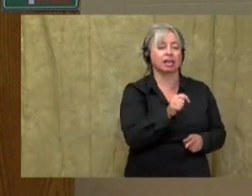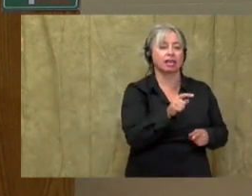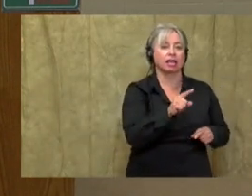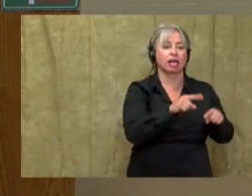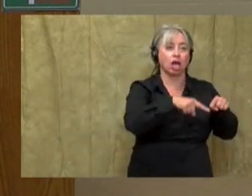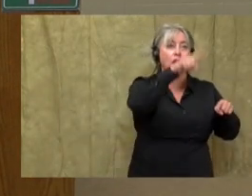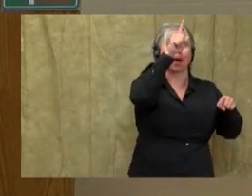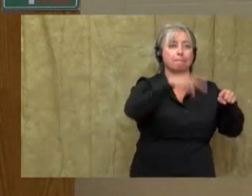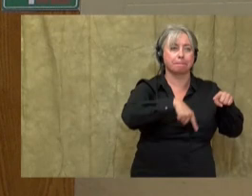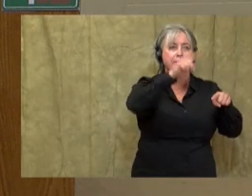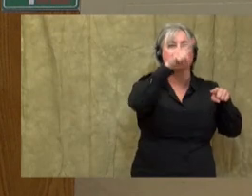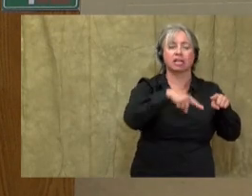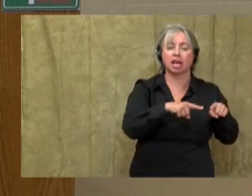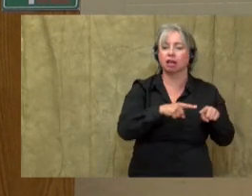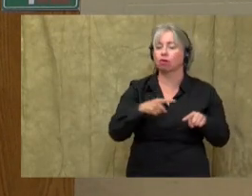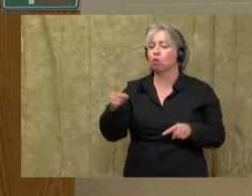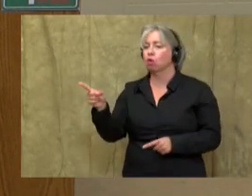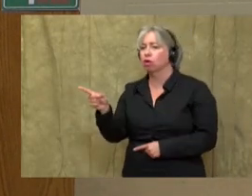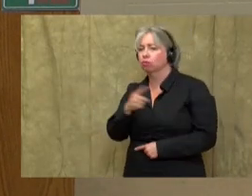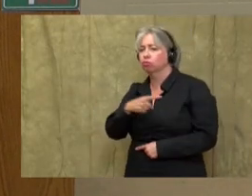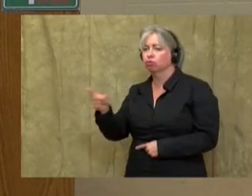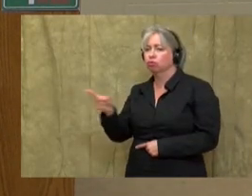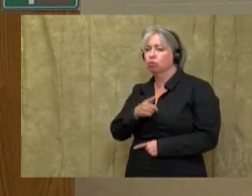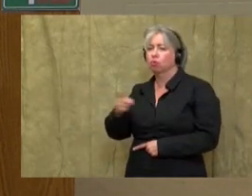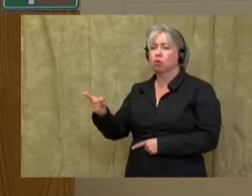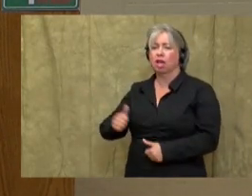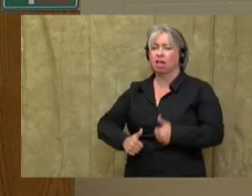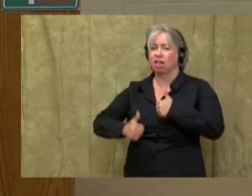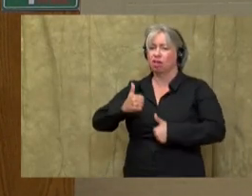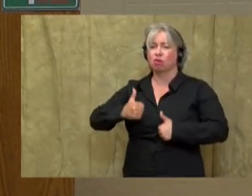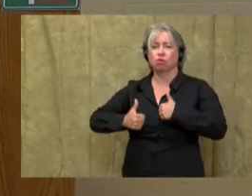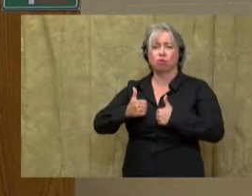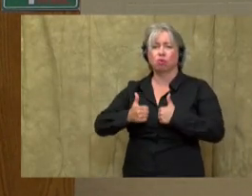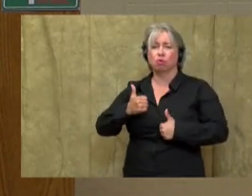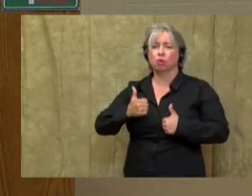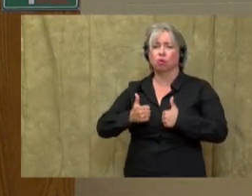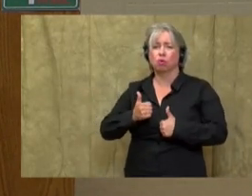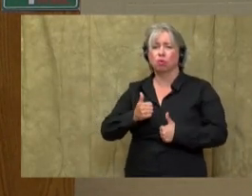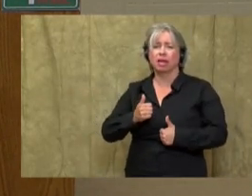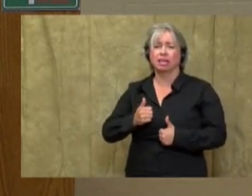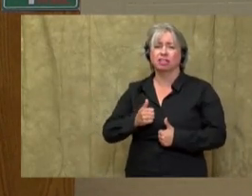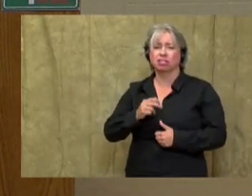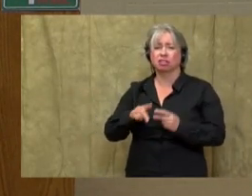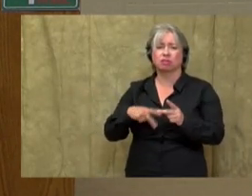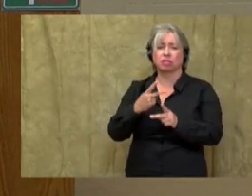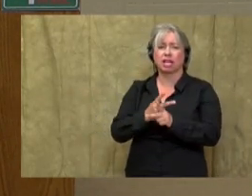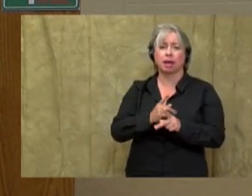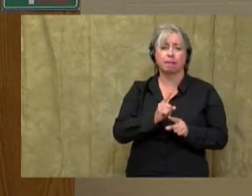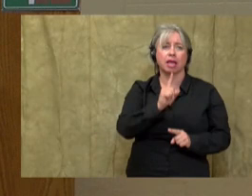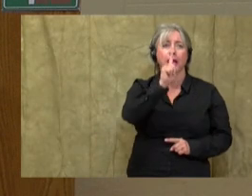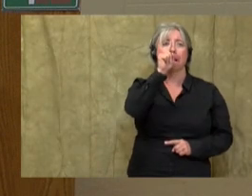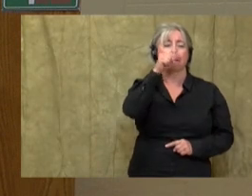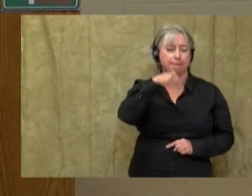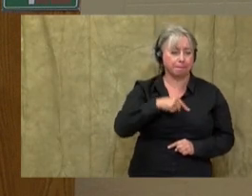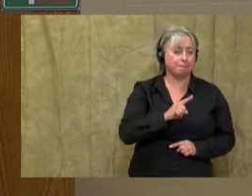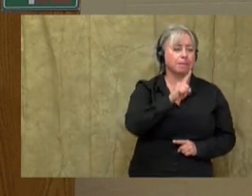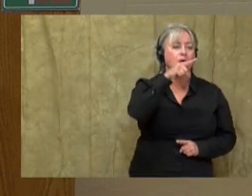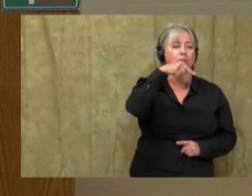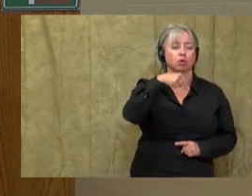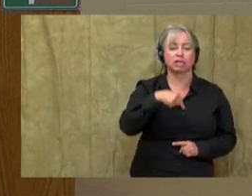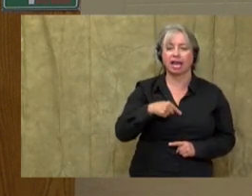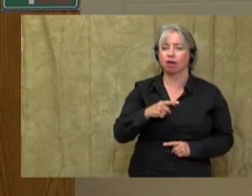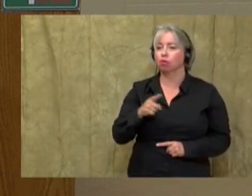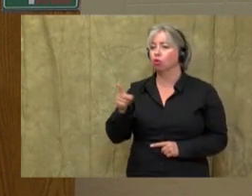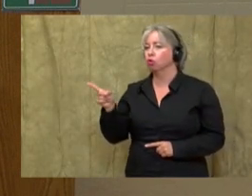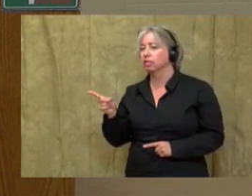a compressional wave. Remember how the energy moves through, up or down, or side to